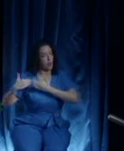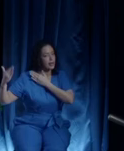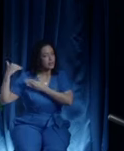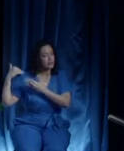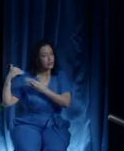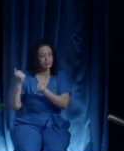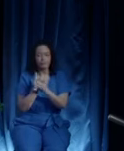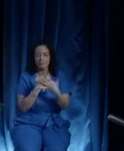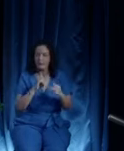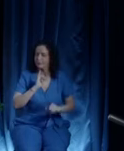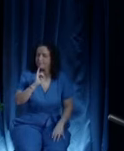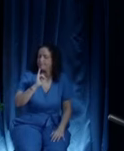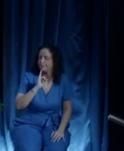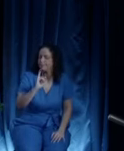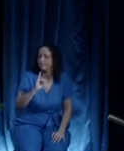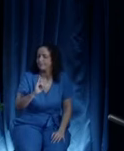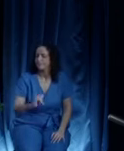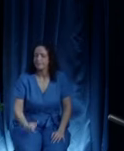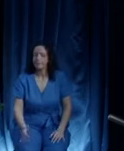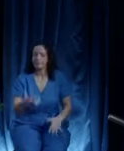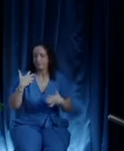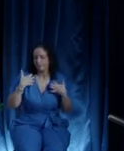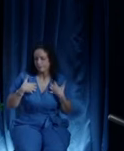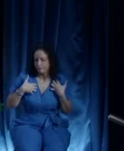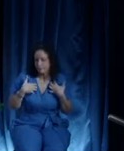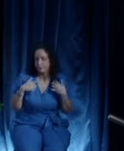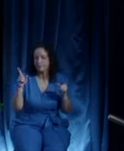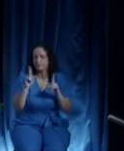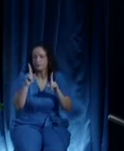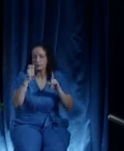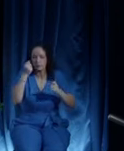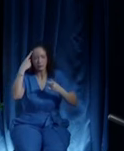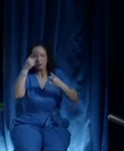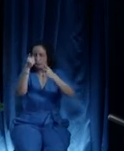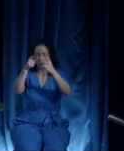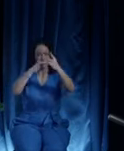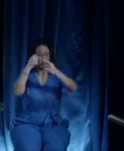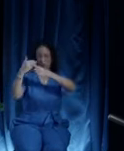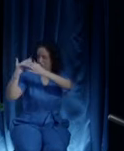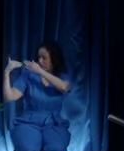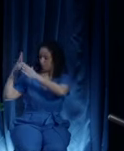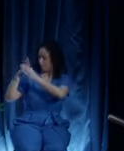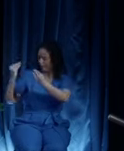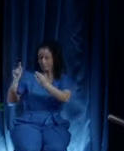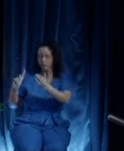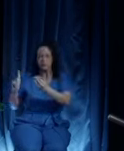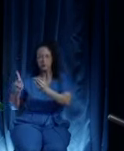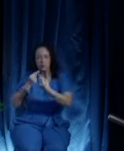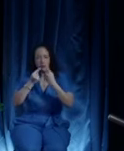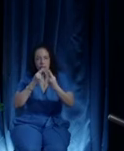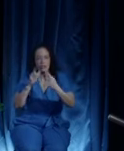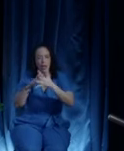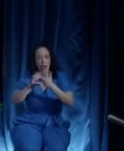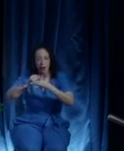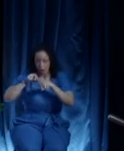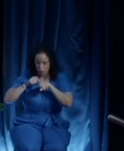them, like me, are interested in filling in the gaps, knowing how we got from one place to another, how one thing followed another, and